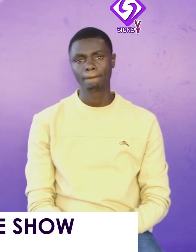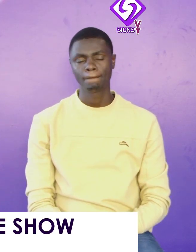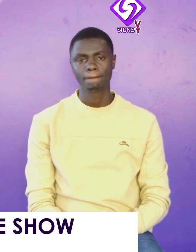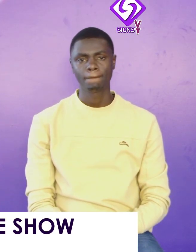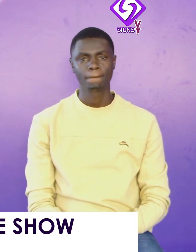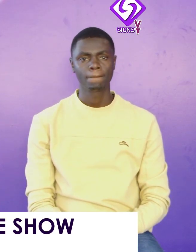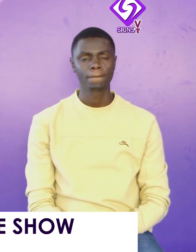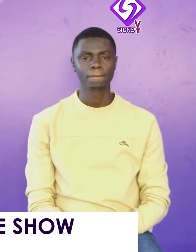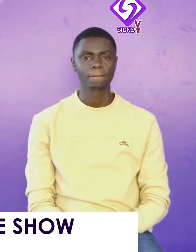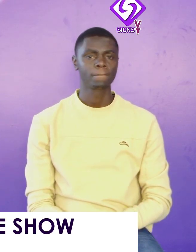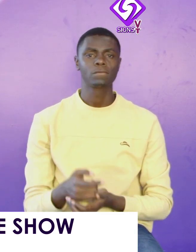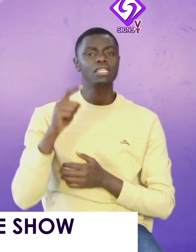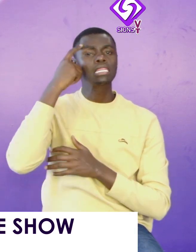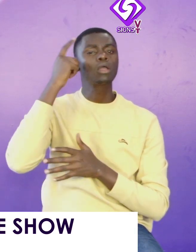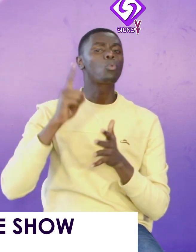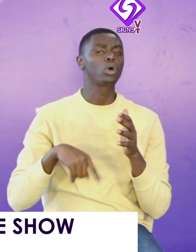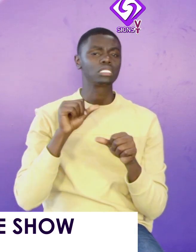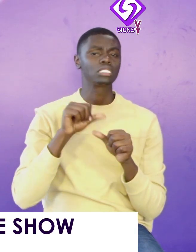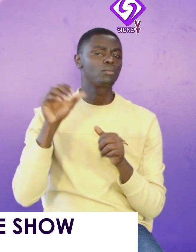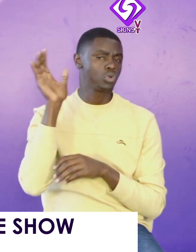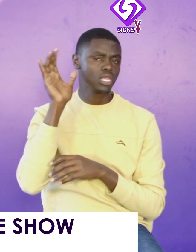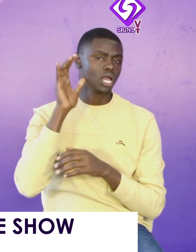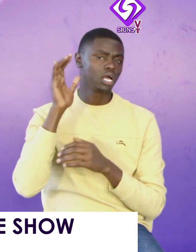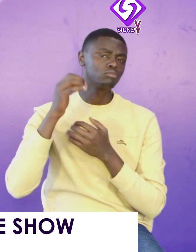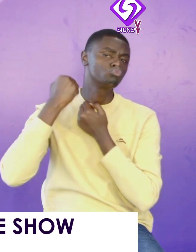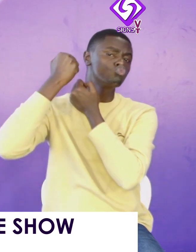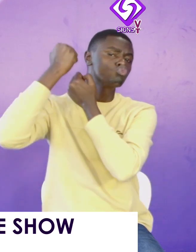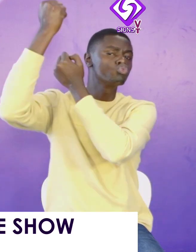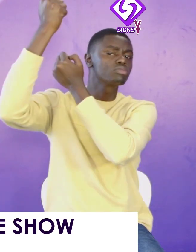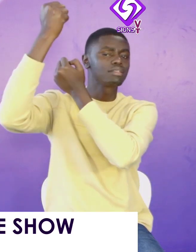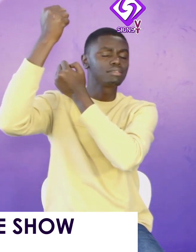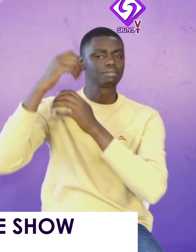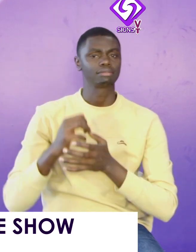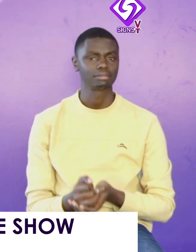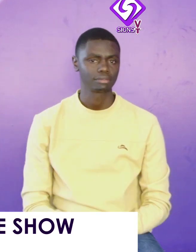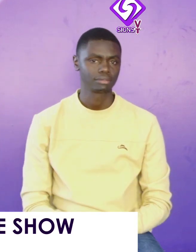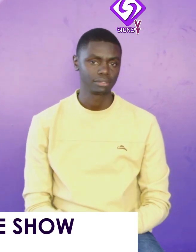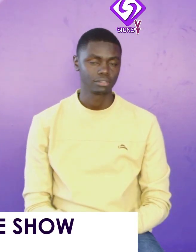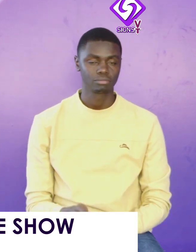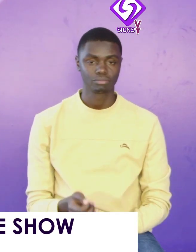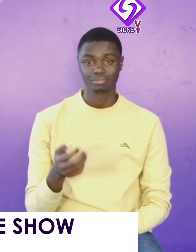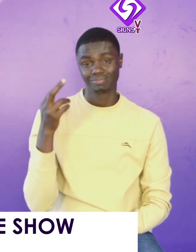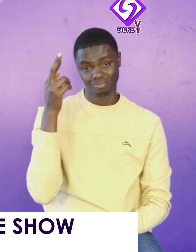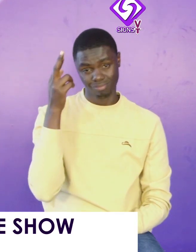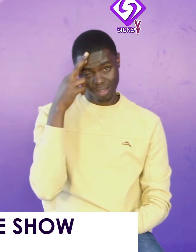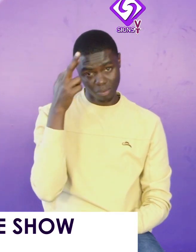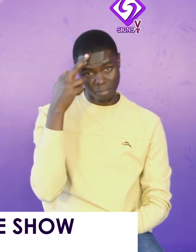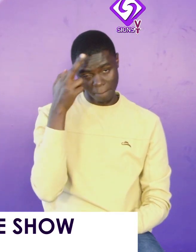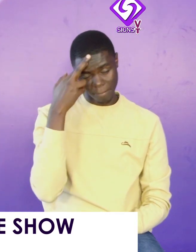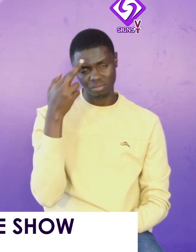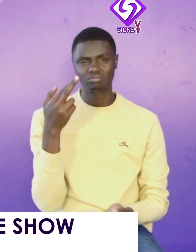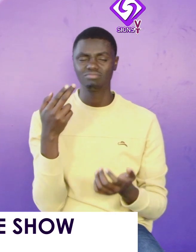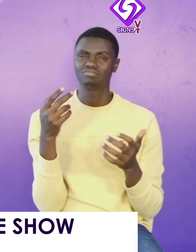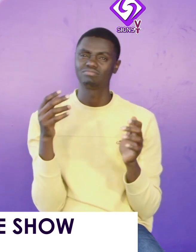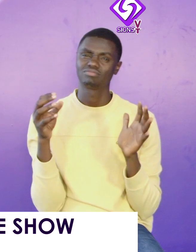What comes to your mind when you hear the word suicide? I remember an incident